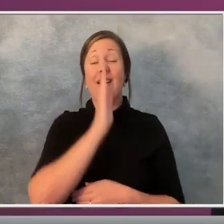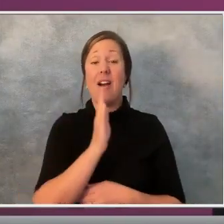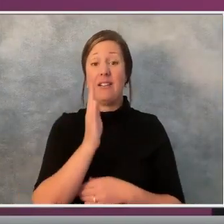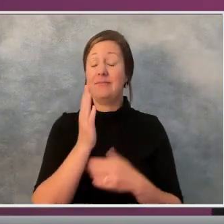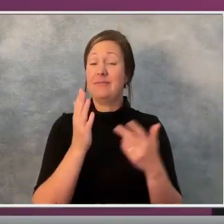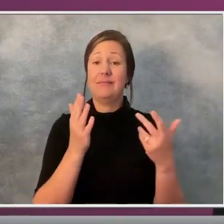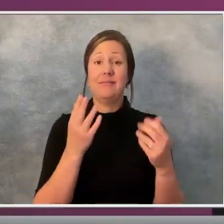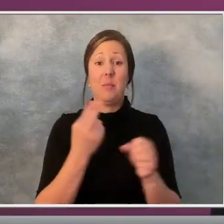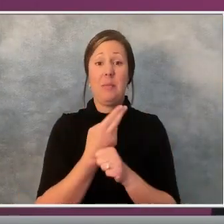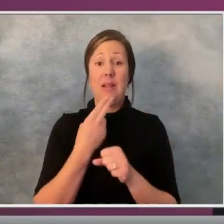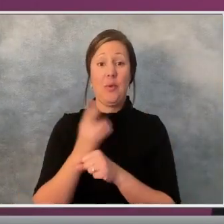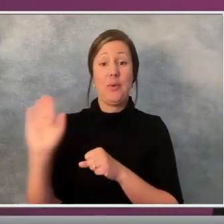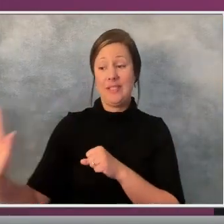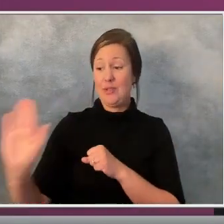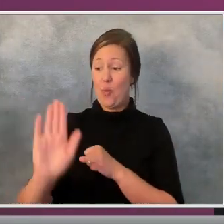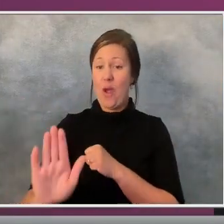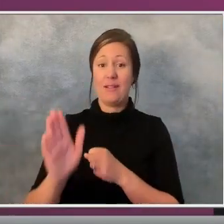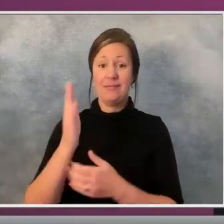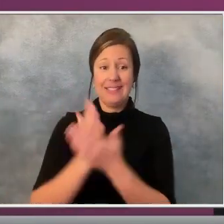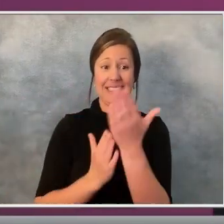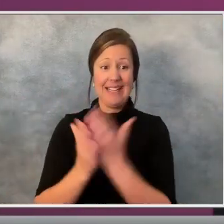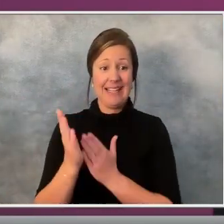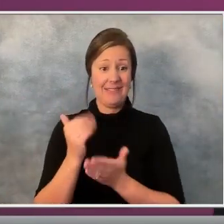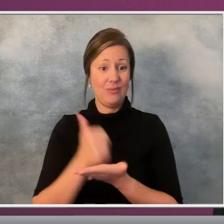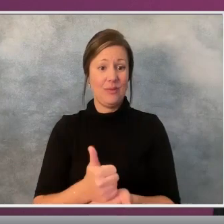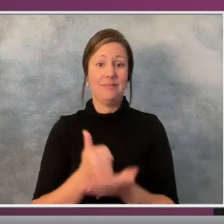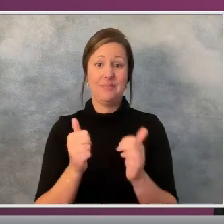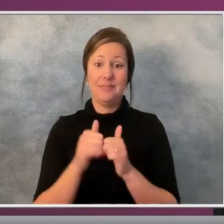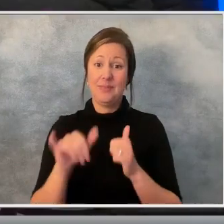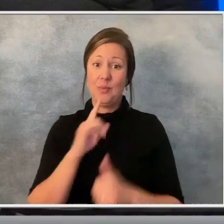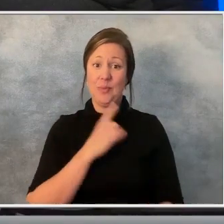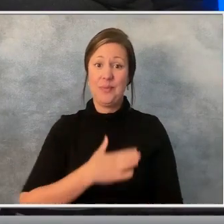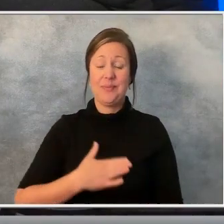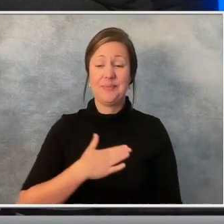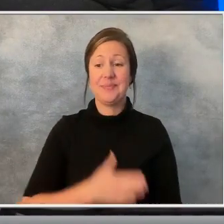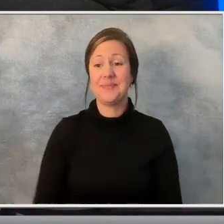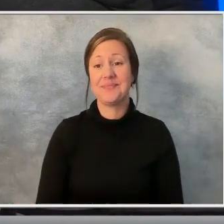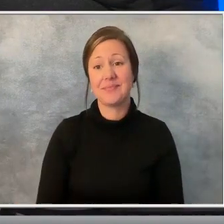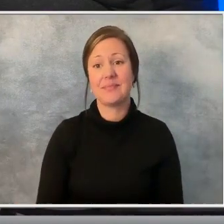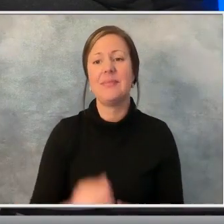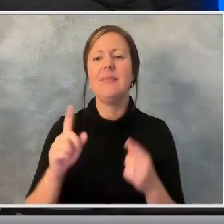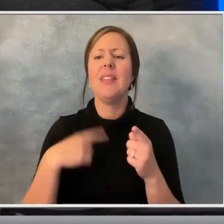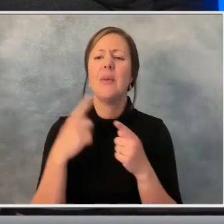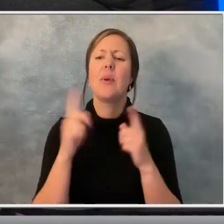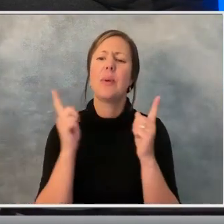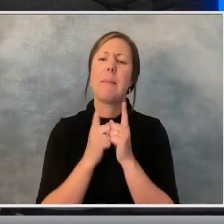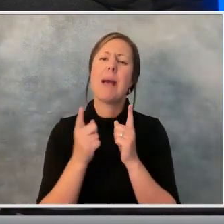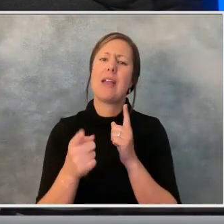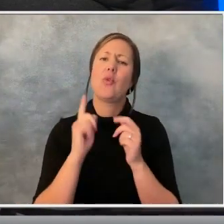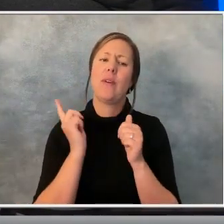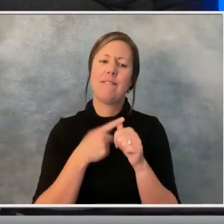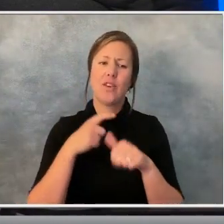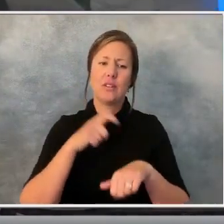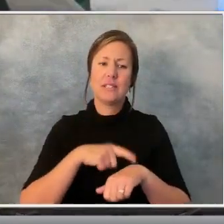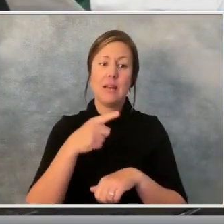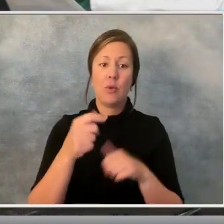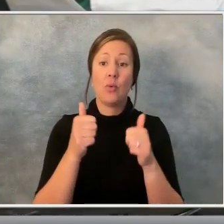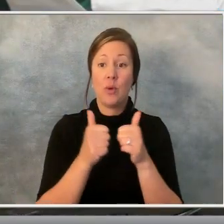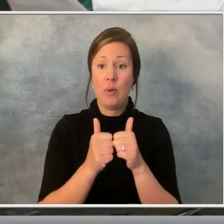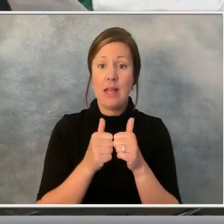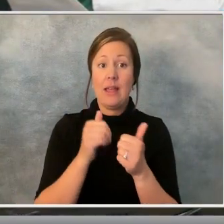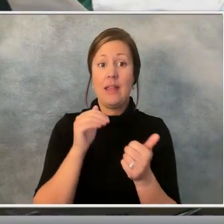through it. Yeah, I really appreciate that. When we met you for the first time, you were with Dr. Parker and you were talking